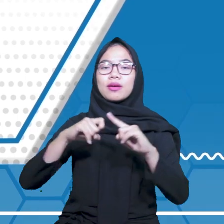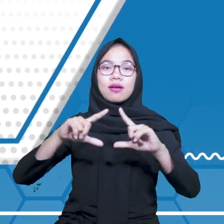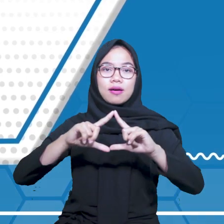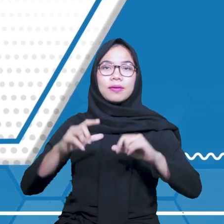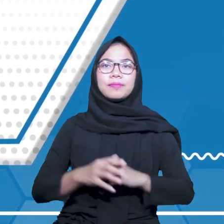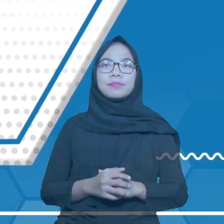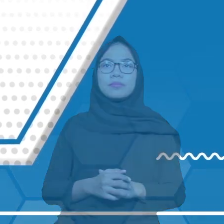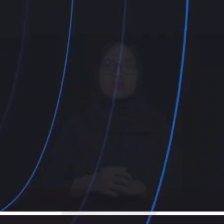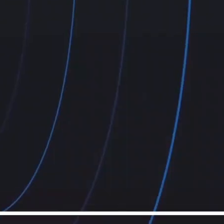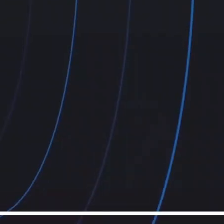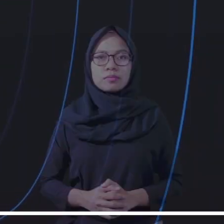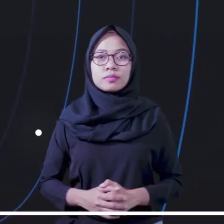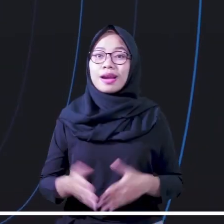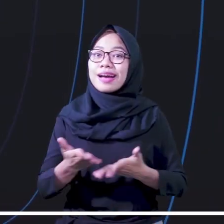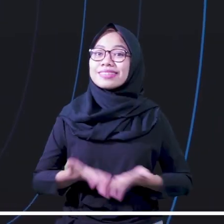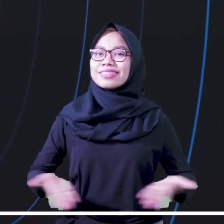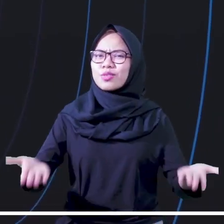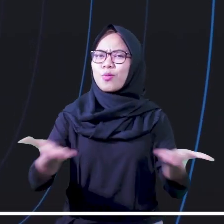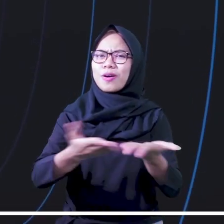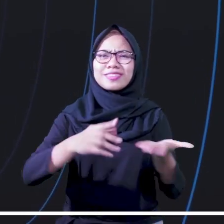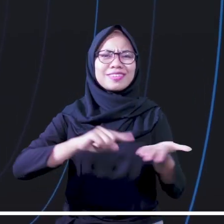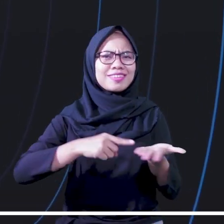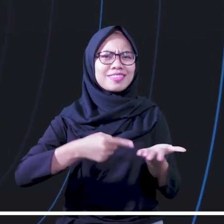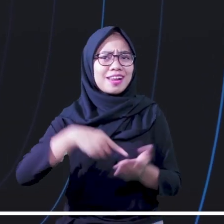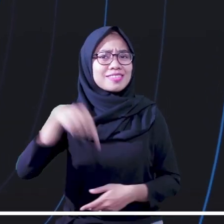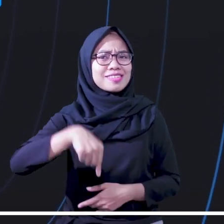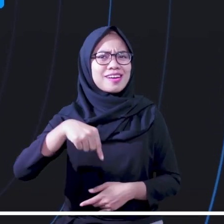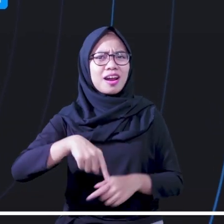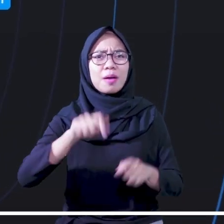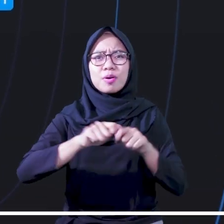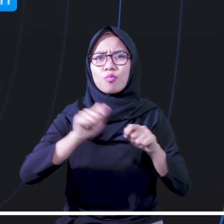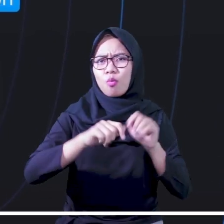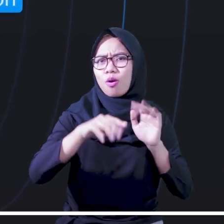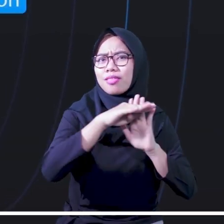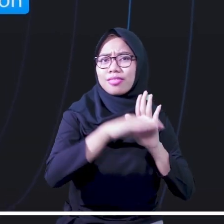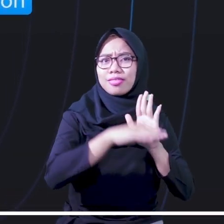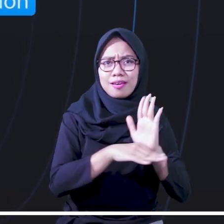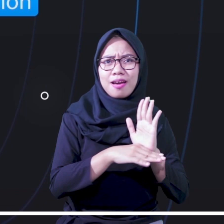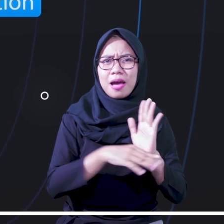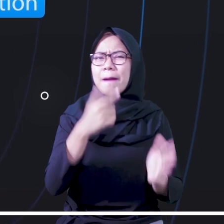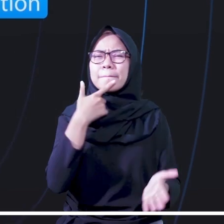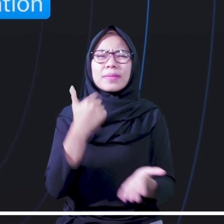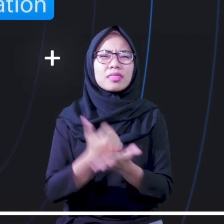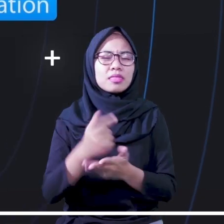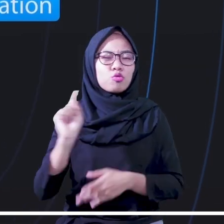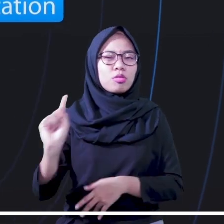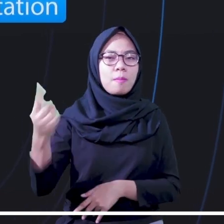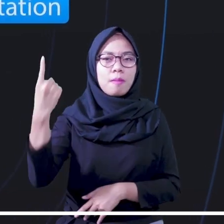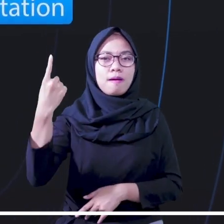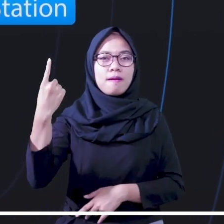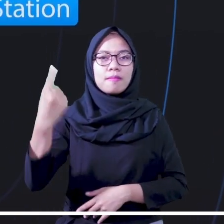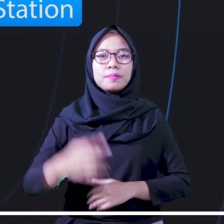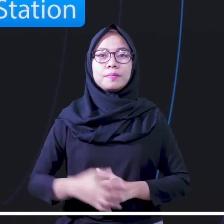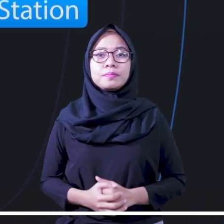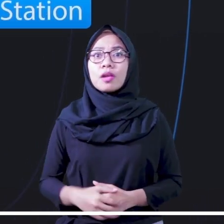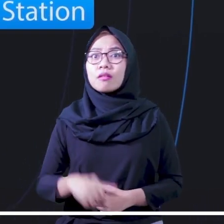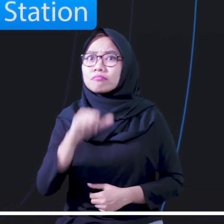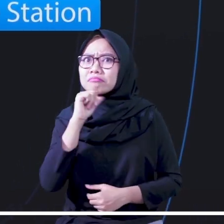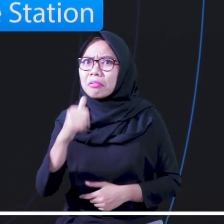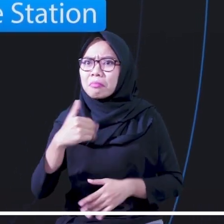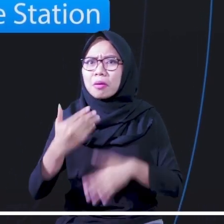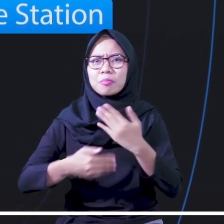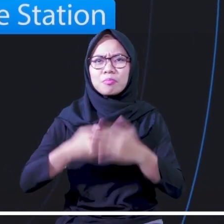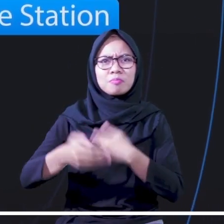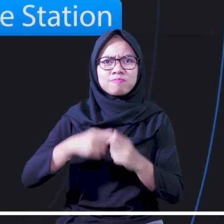Group. In today's digital era, data is the most valuable asset. Those in possession